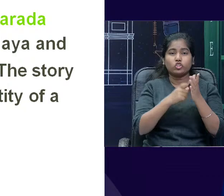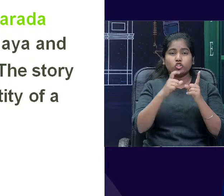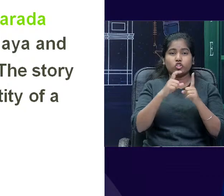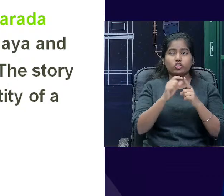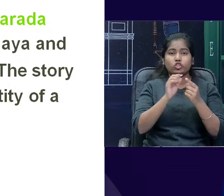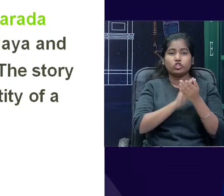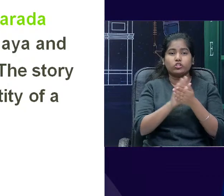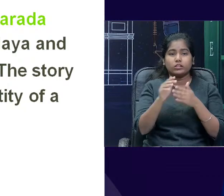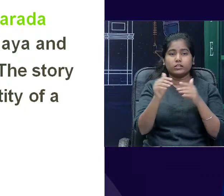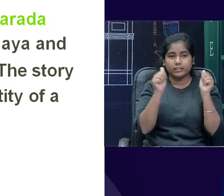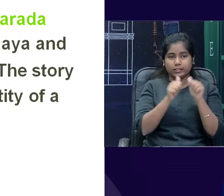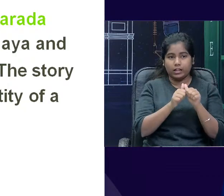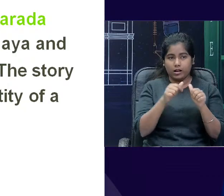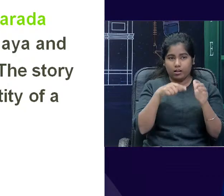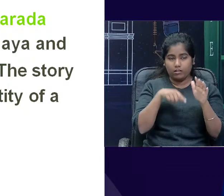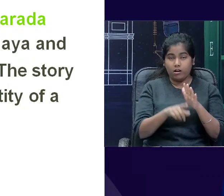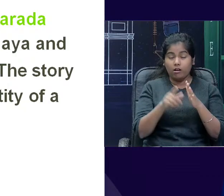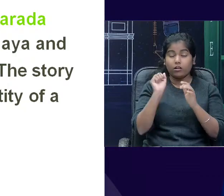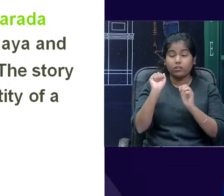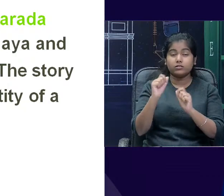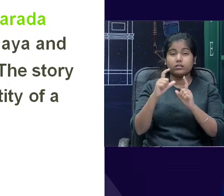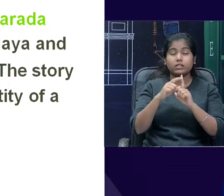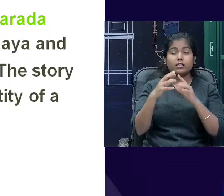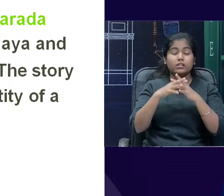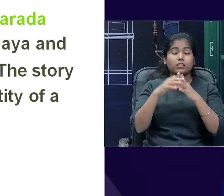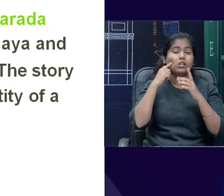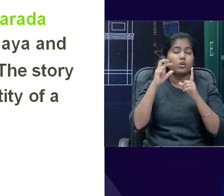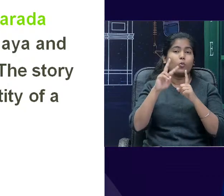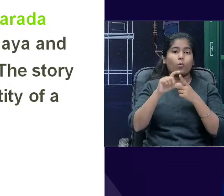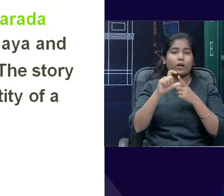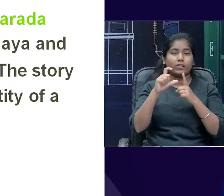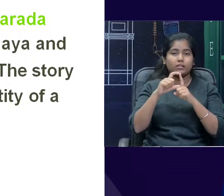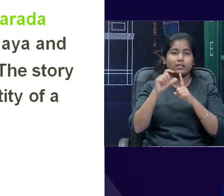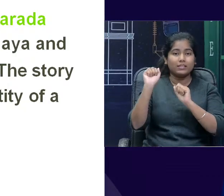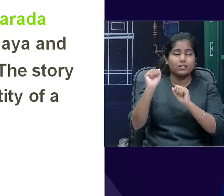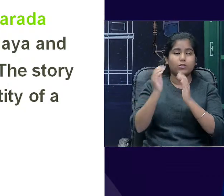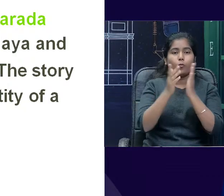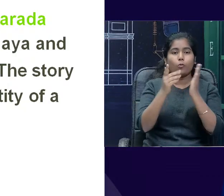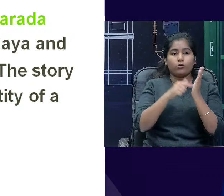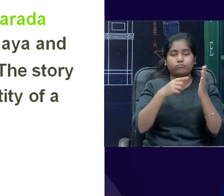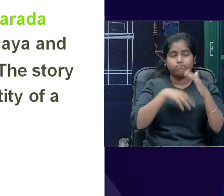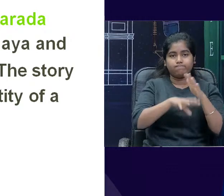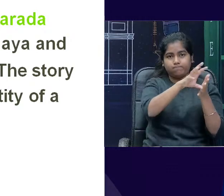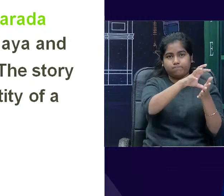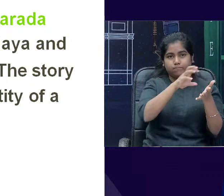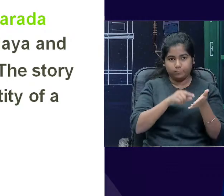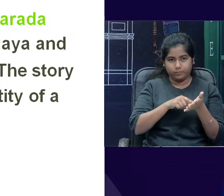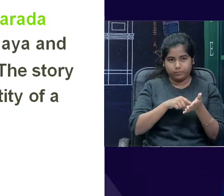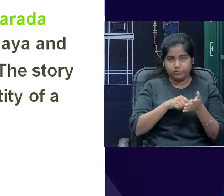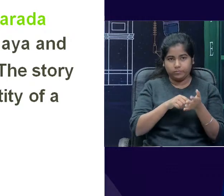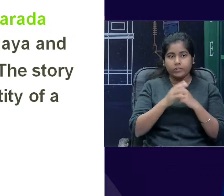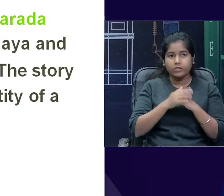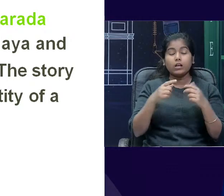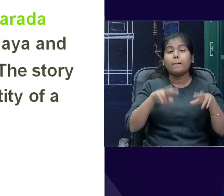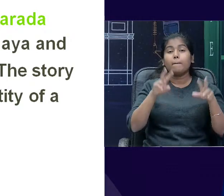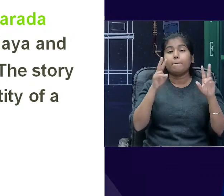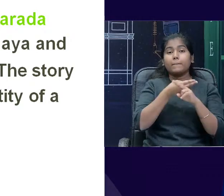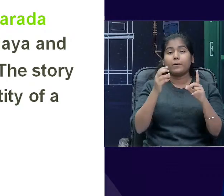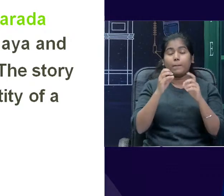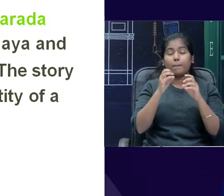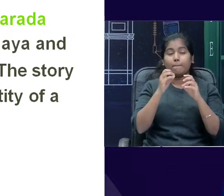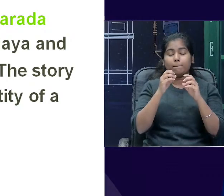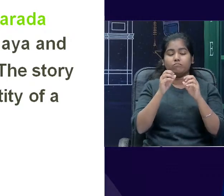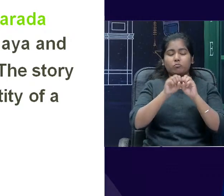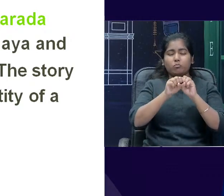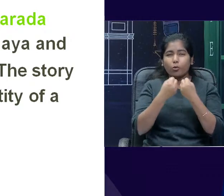Maya and Nishad are siblings aged 10 and 7 respectively. The story deals with their quest. Quest